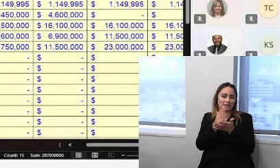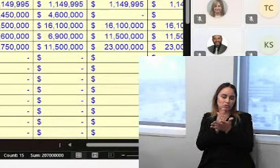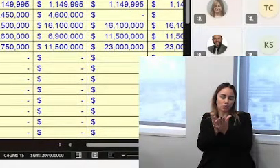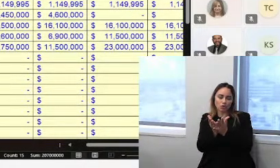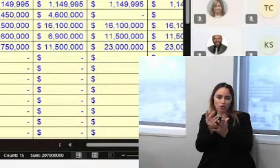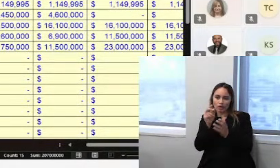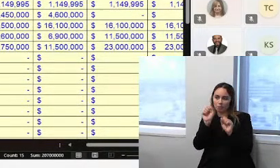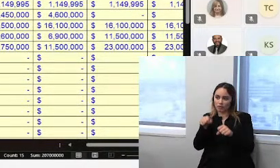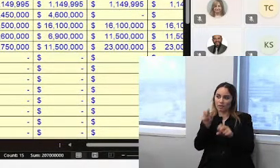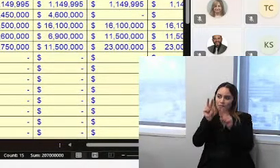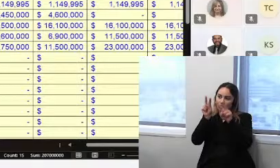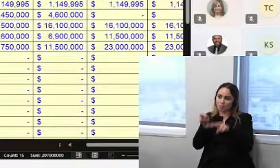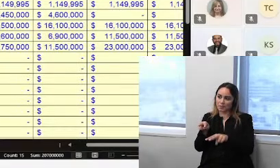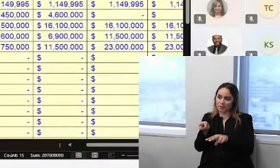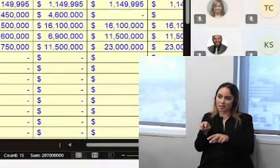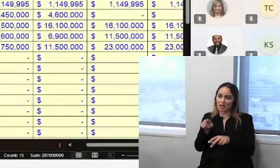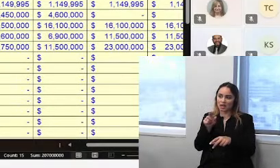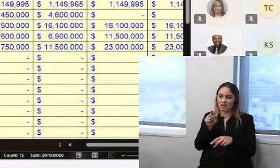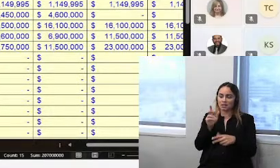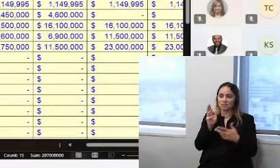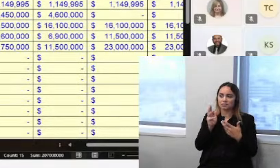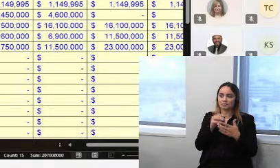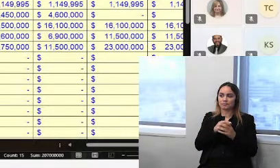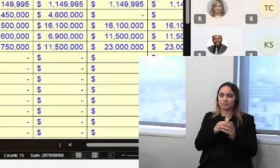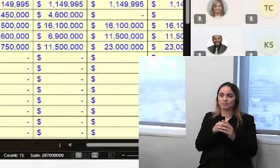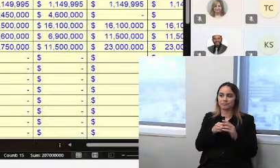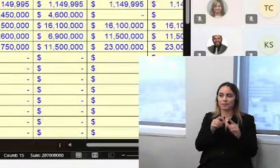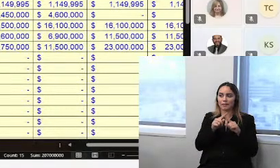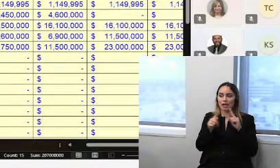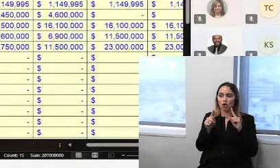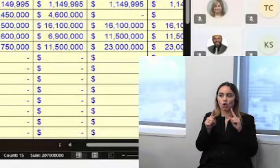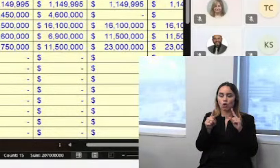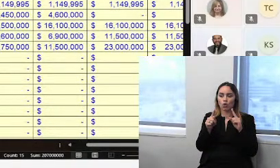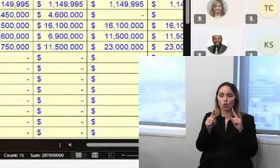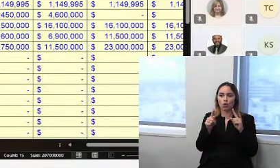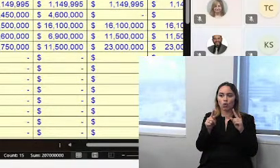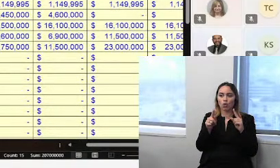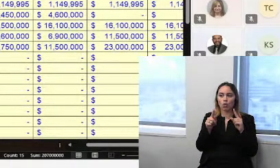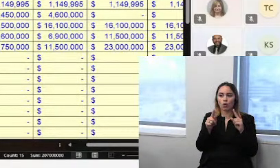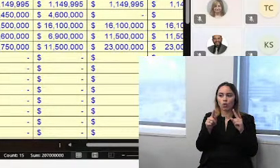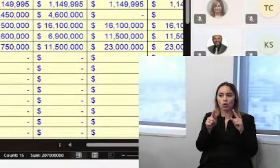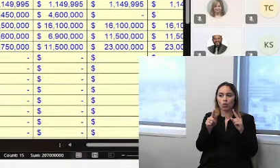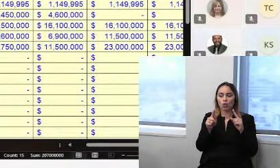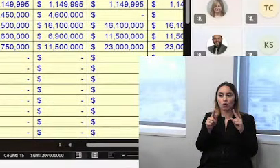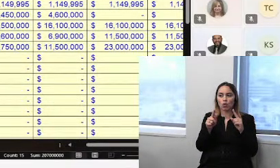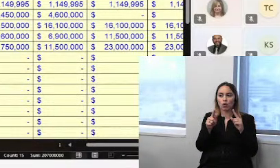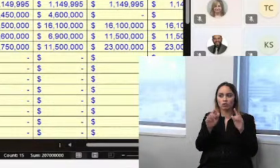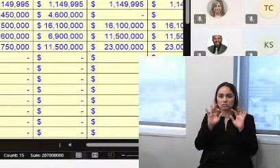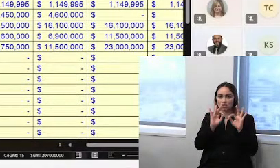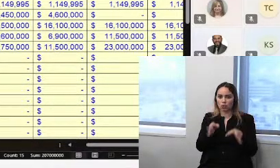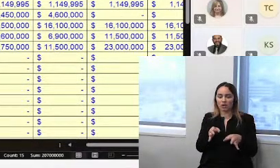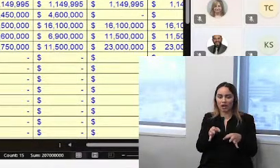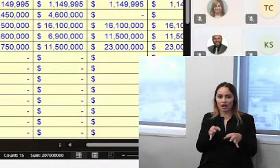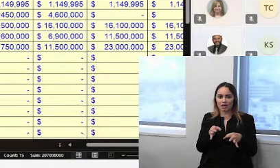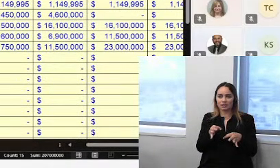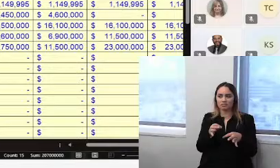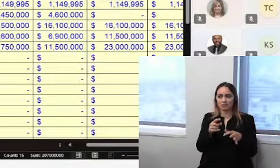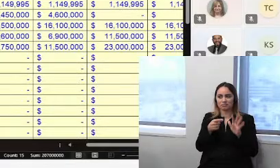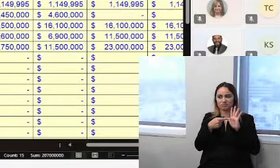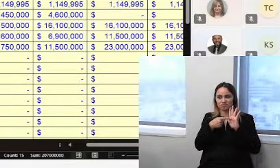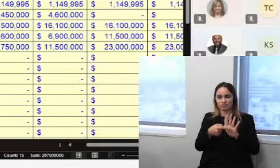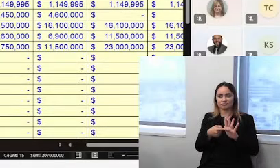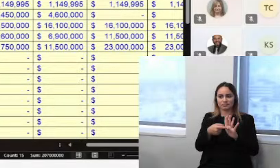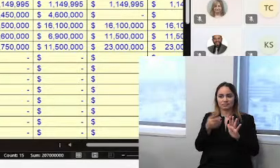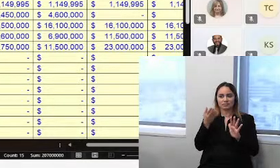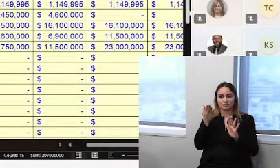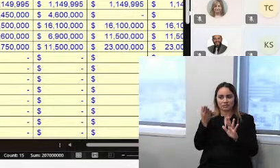optimal budget. But please make sure we reference this file as the reference file that was used. And